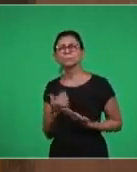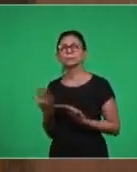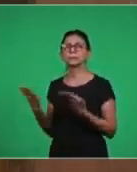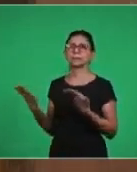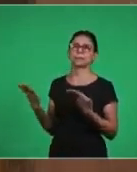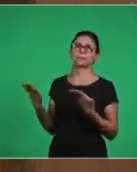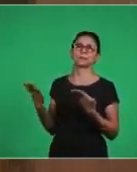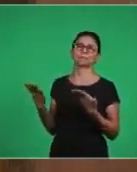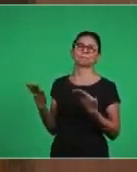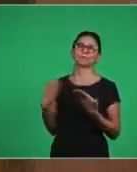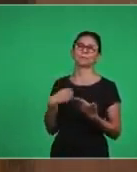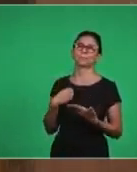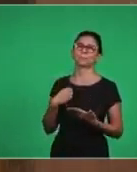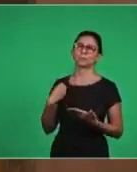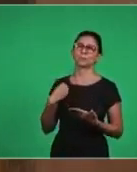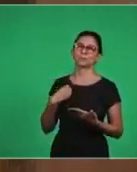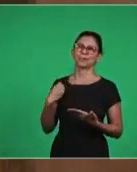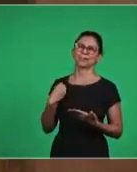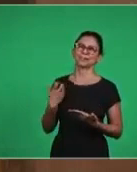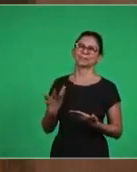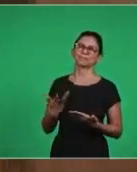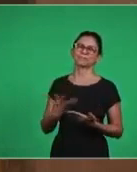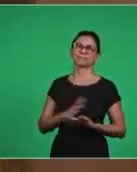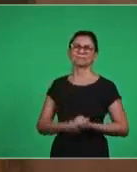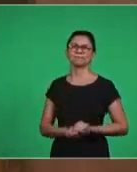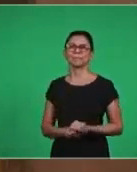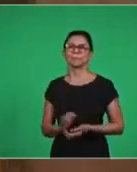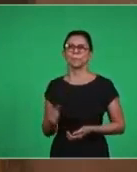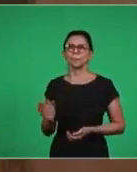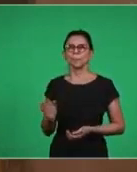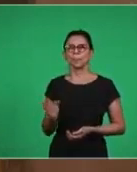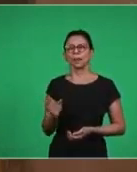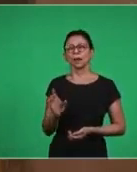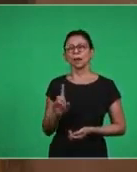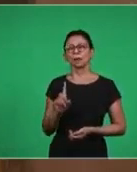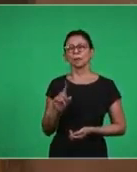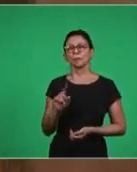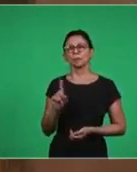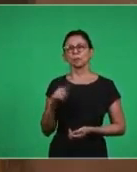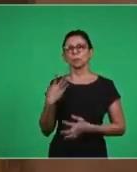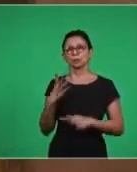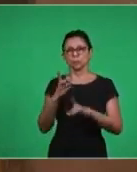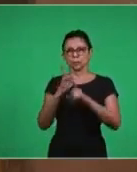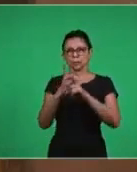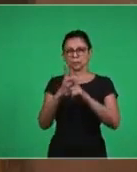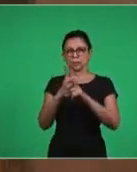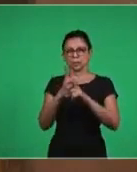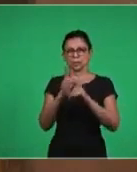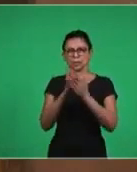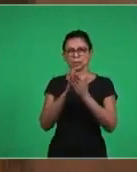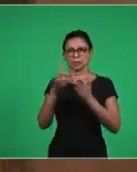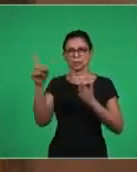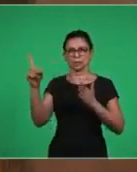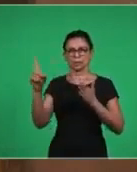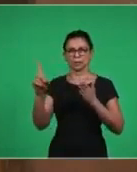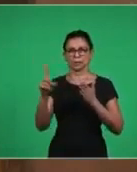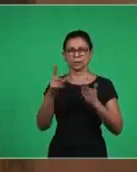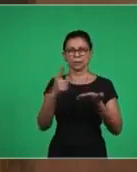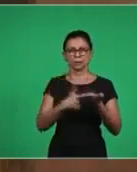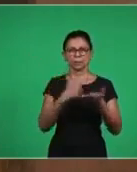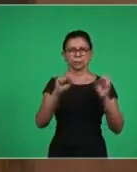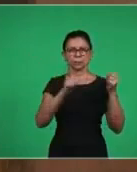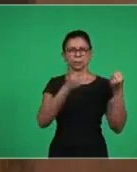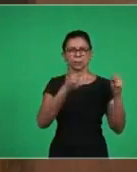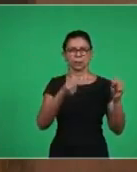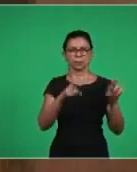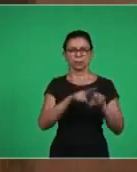away to the Lord. And I was speaking to the brethren, we're going to find in the biblical history, in the Psalms and Acts